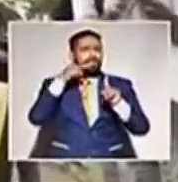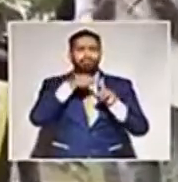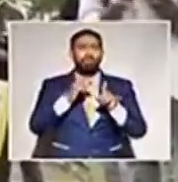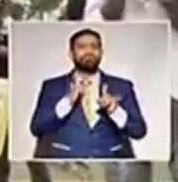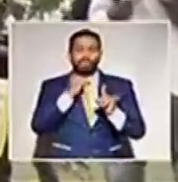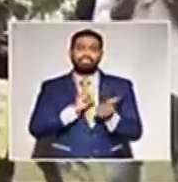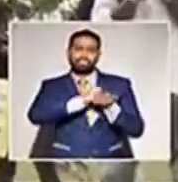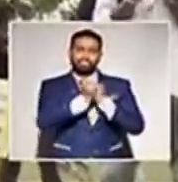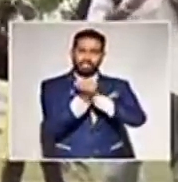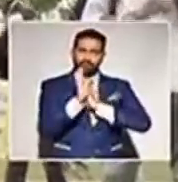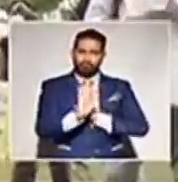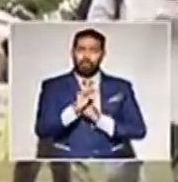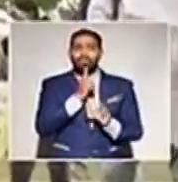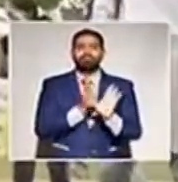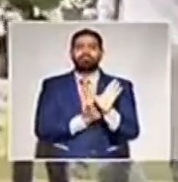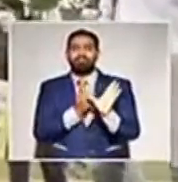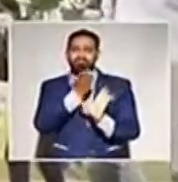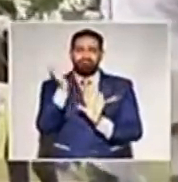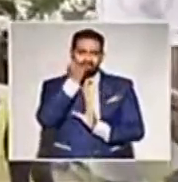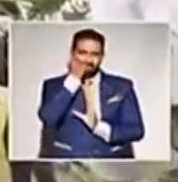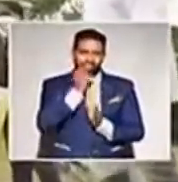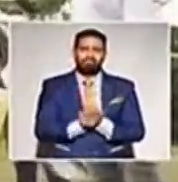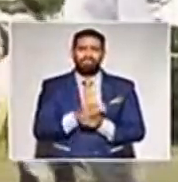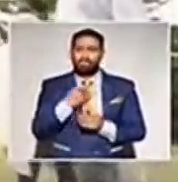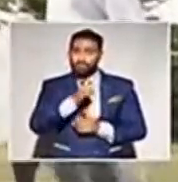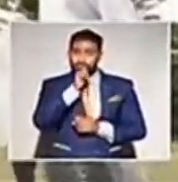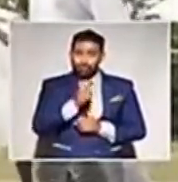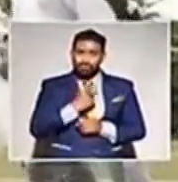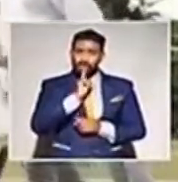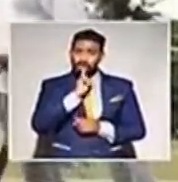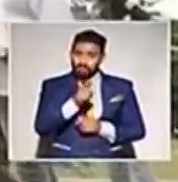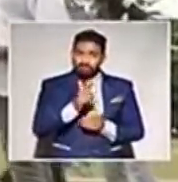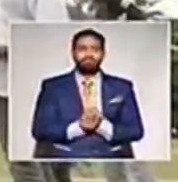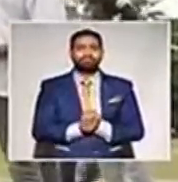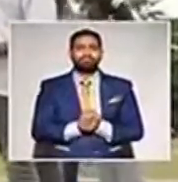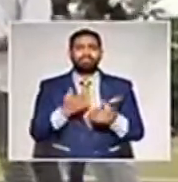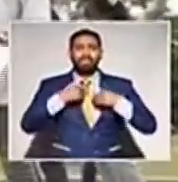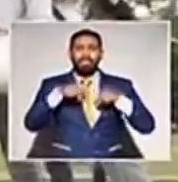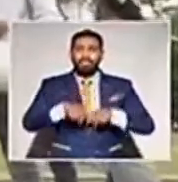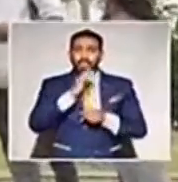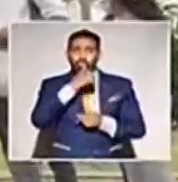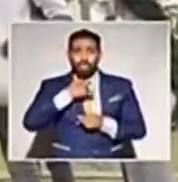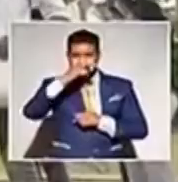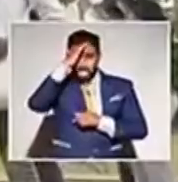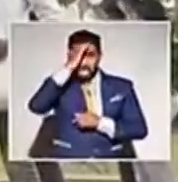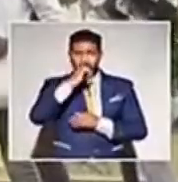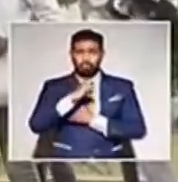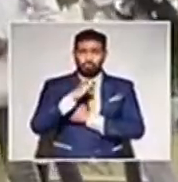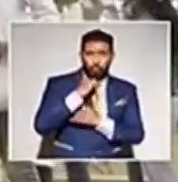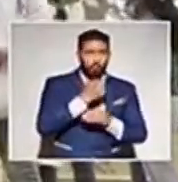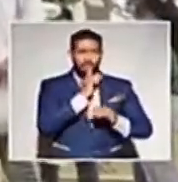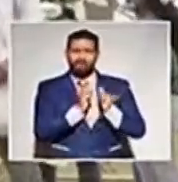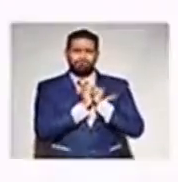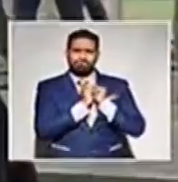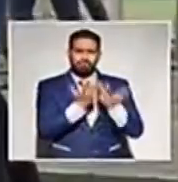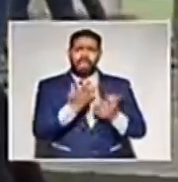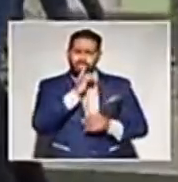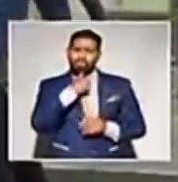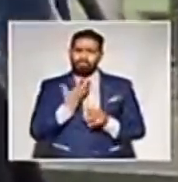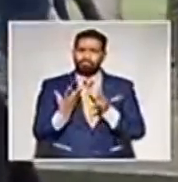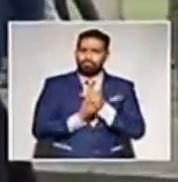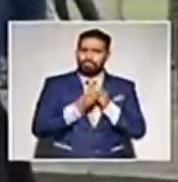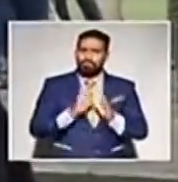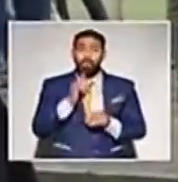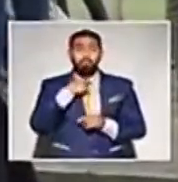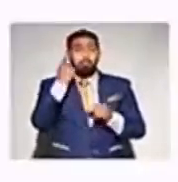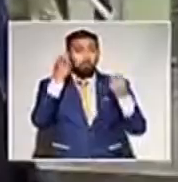We do not stand for tyranny, we do not stand for dictatorship, and more than anything, we do not stand for delusional leaders. We want a